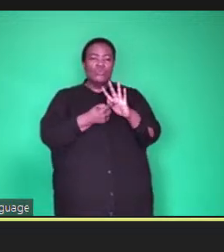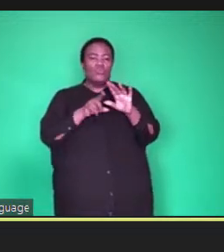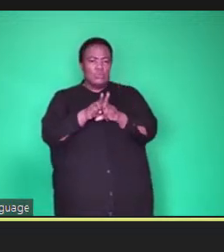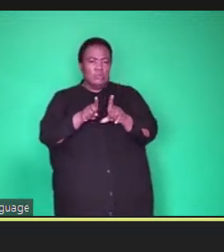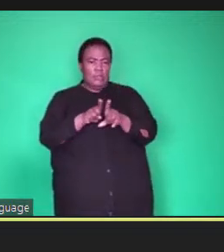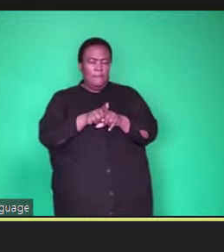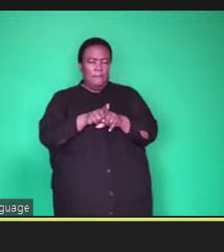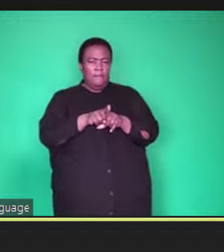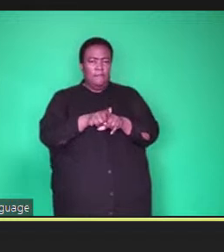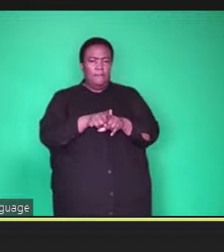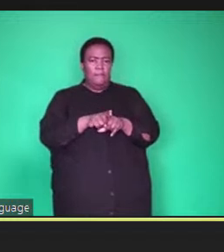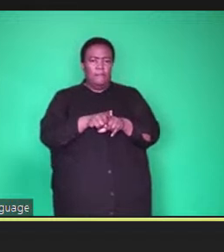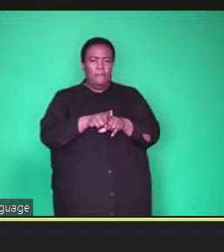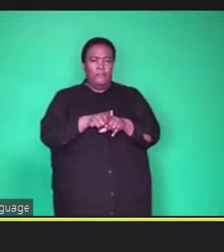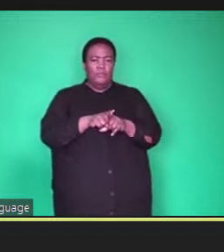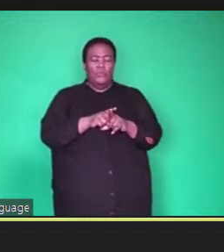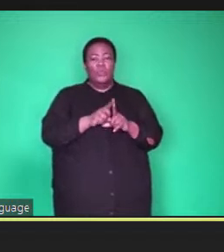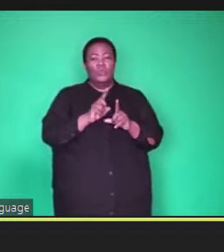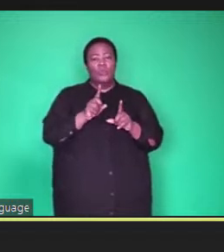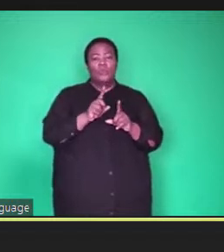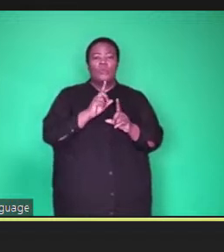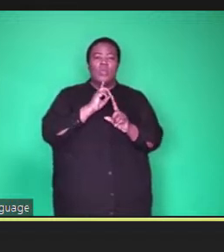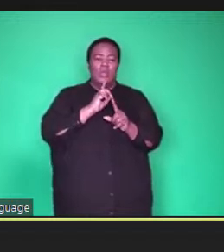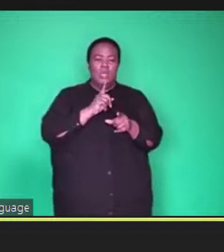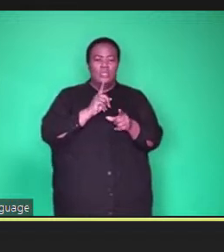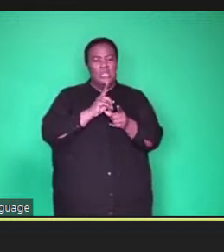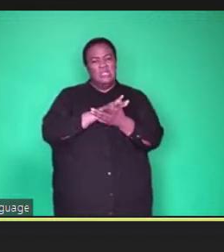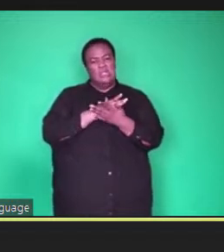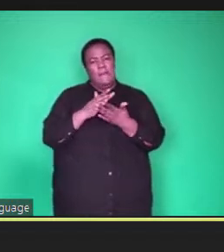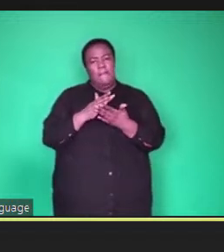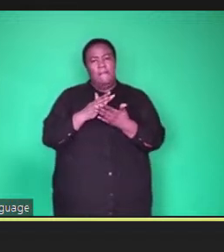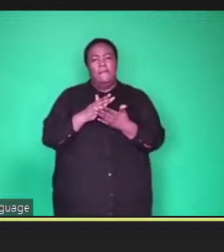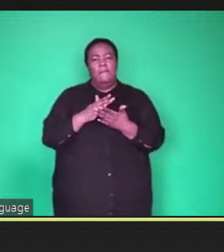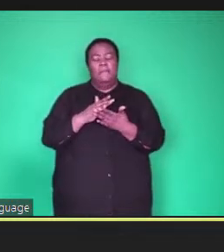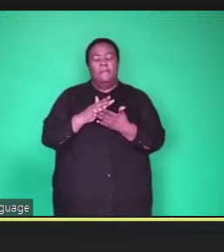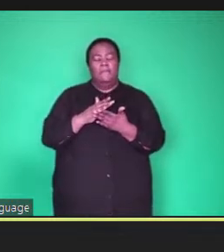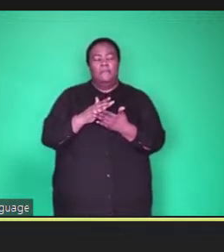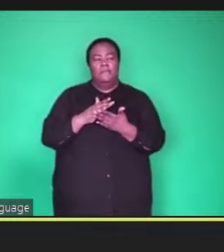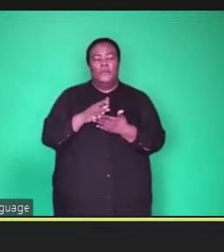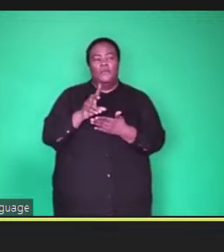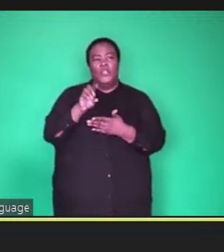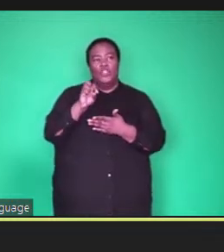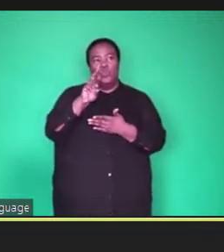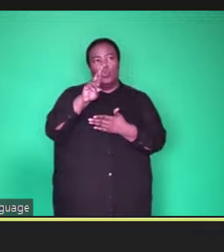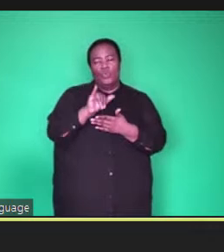of these types of figures from Dori earlier. This is in the NIDS,